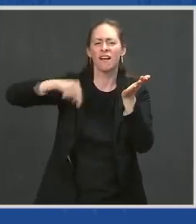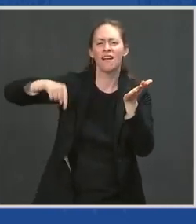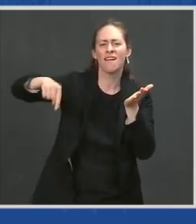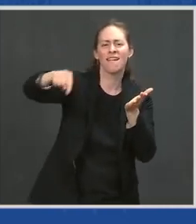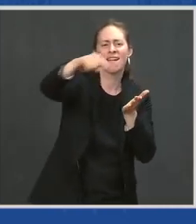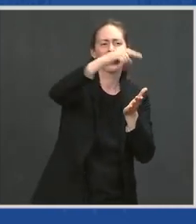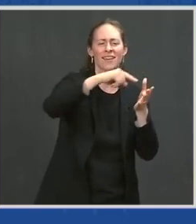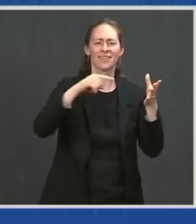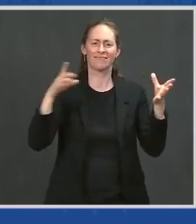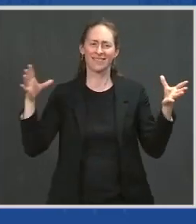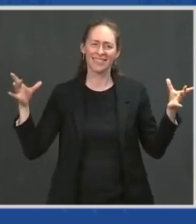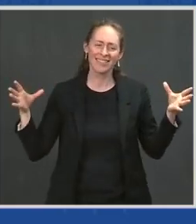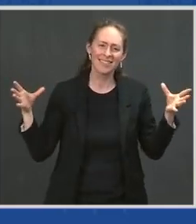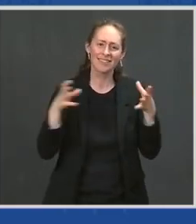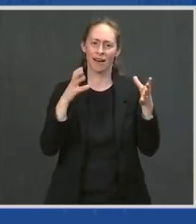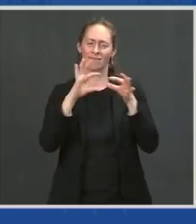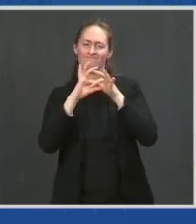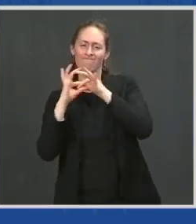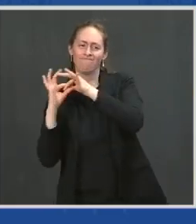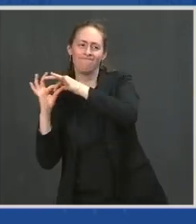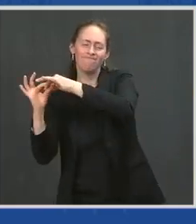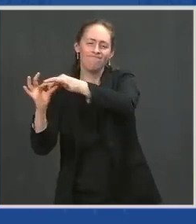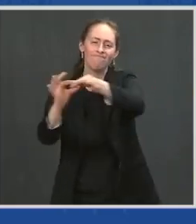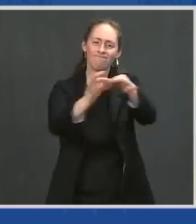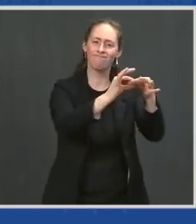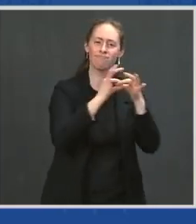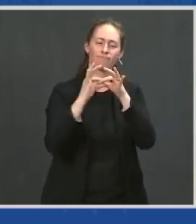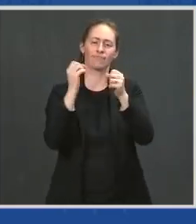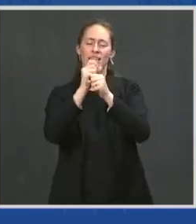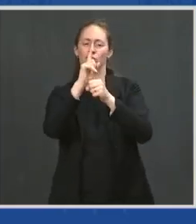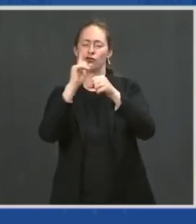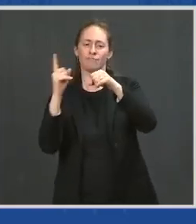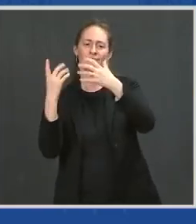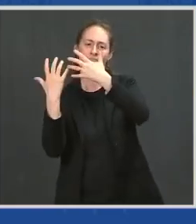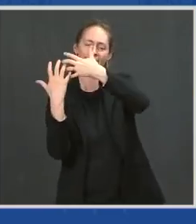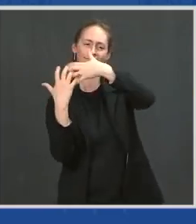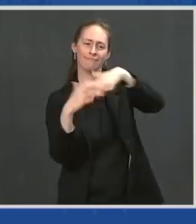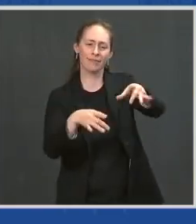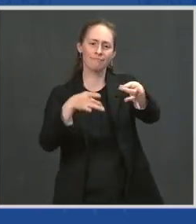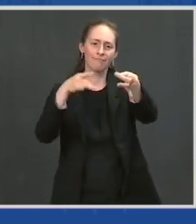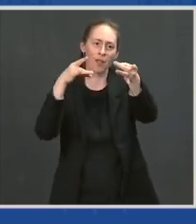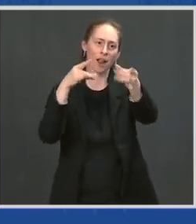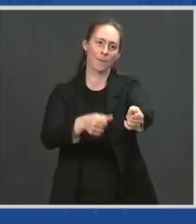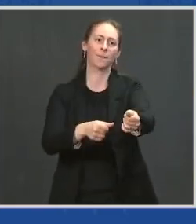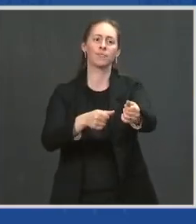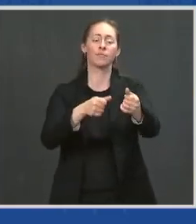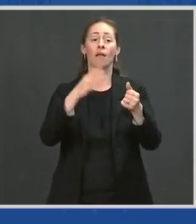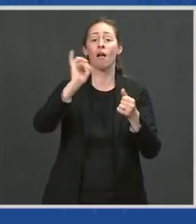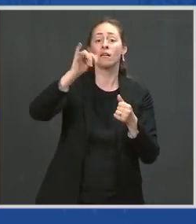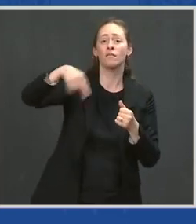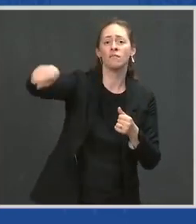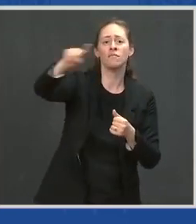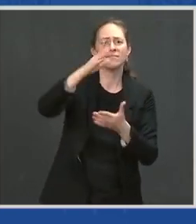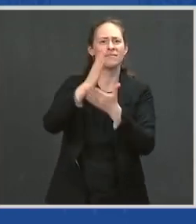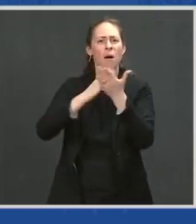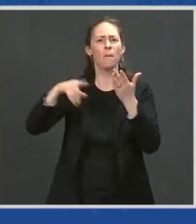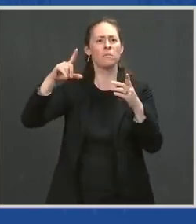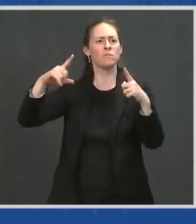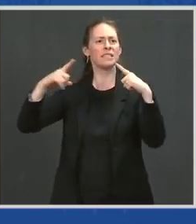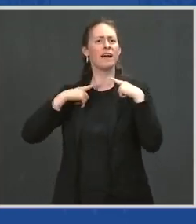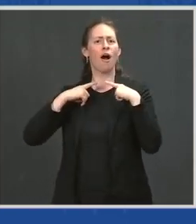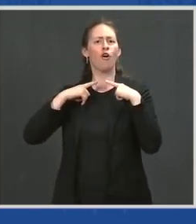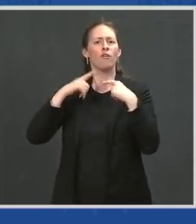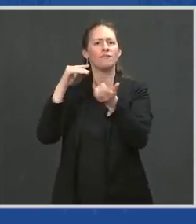and efficiently, retired healthcare workers coming back to give life-saving shots to people in their